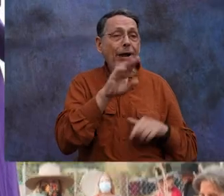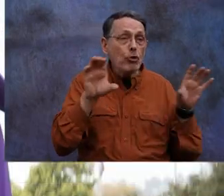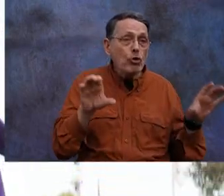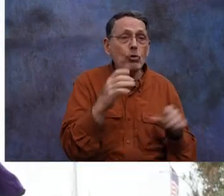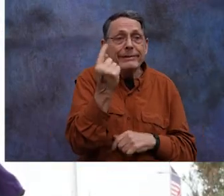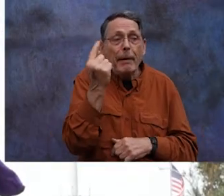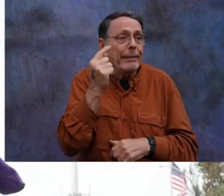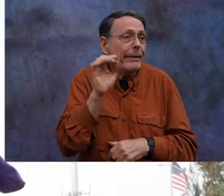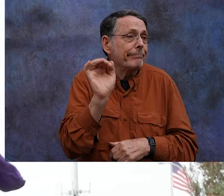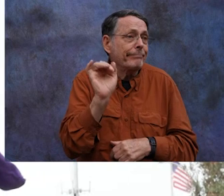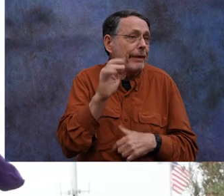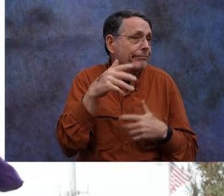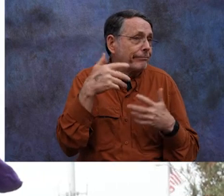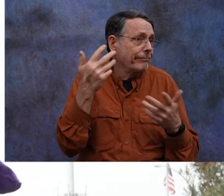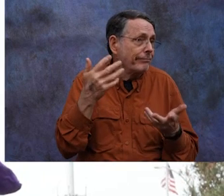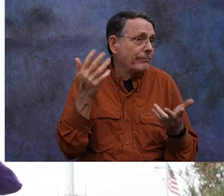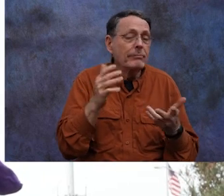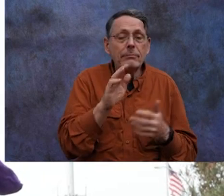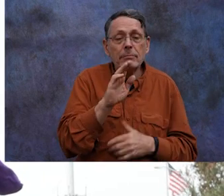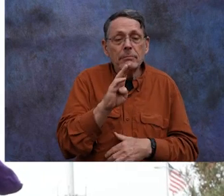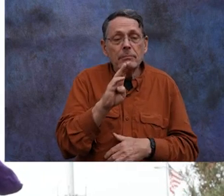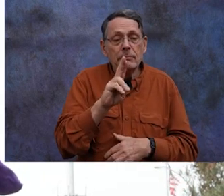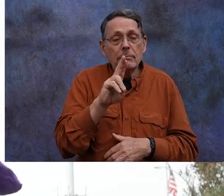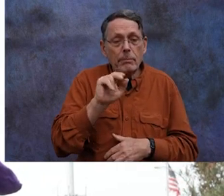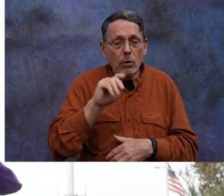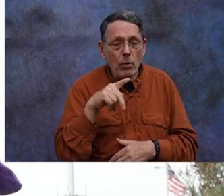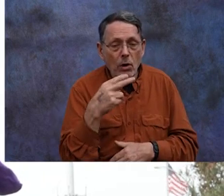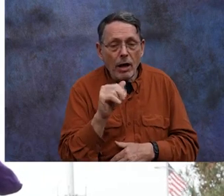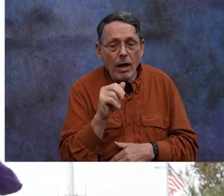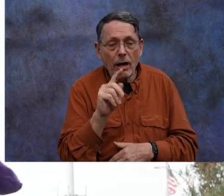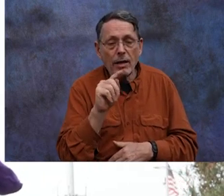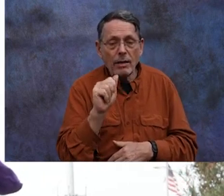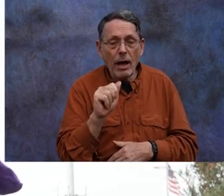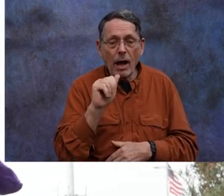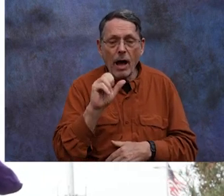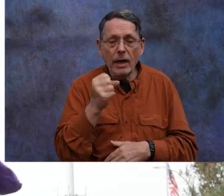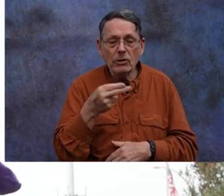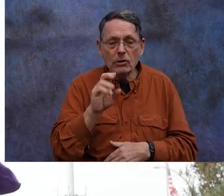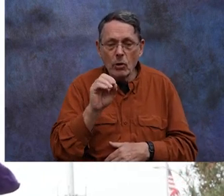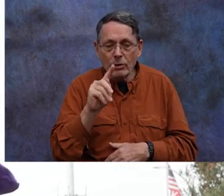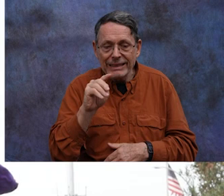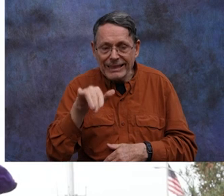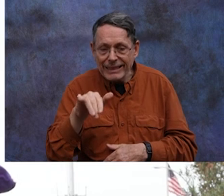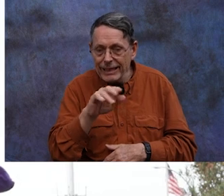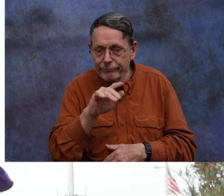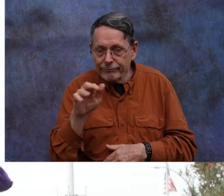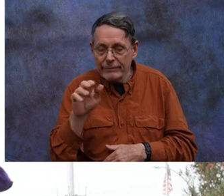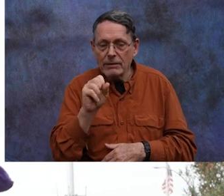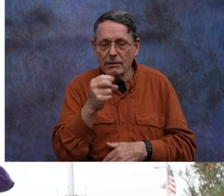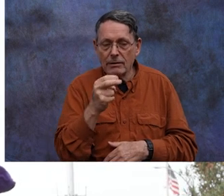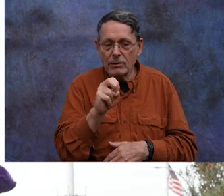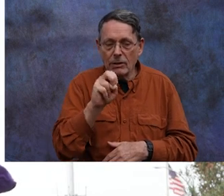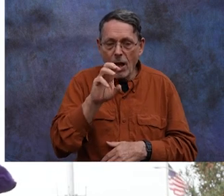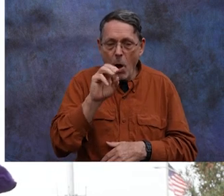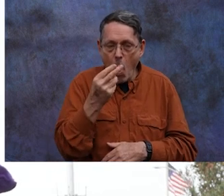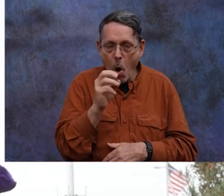do. And it is Brucha ata shechina ma'ayan ha'chaim shehechiyatnu